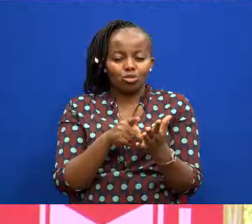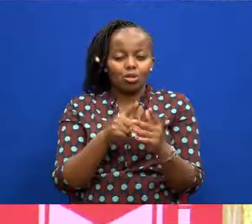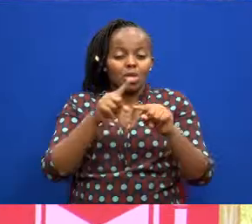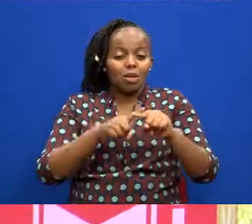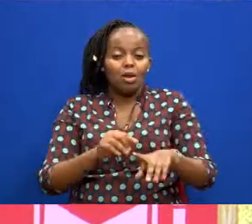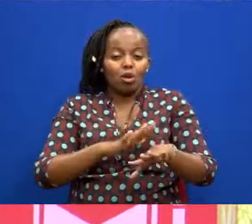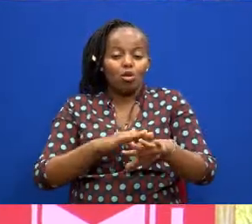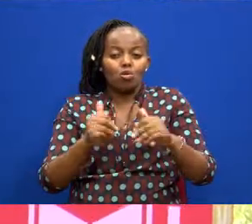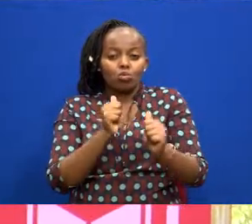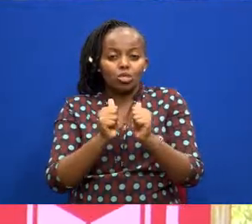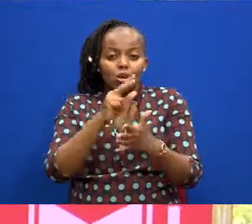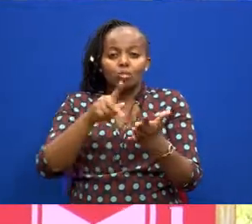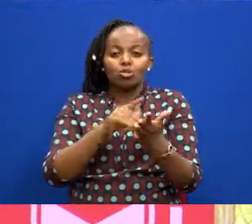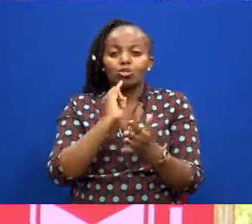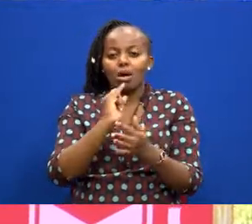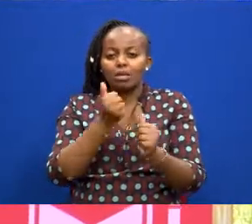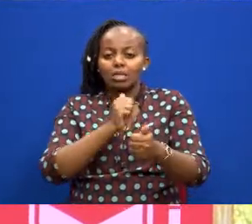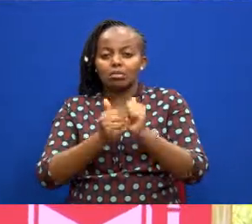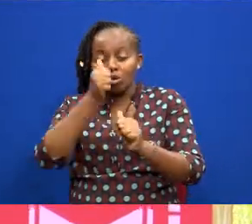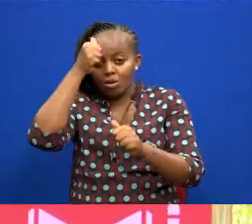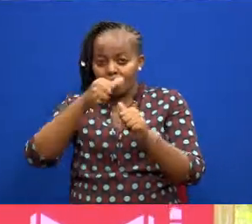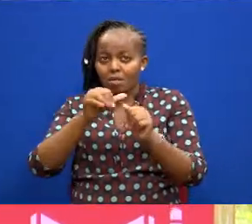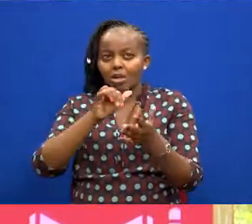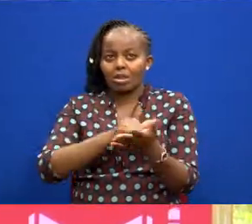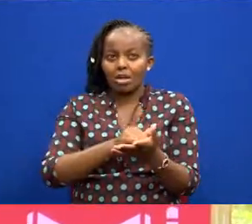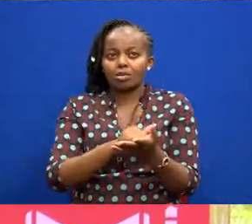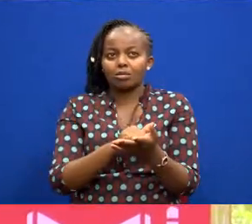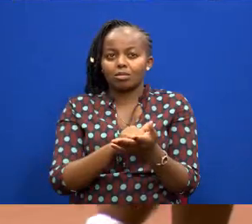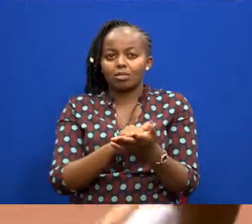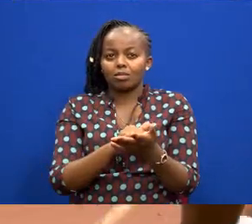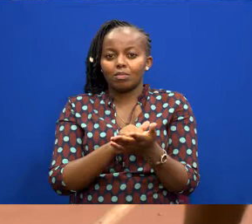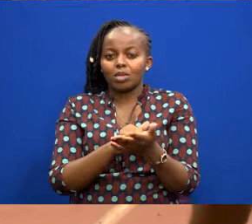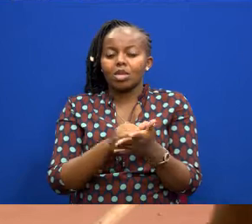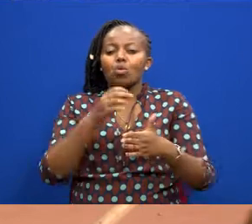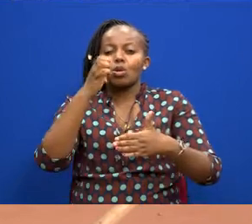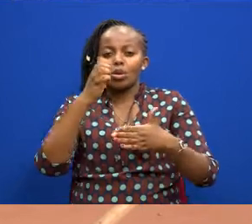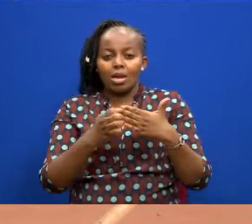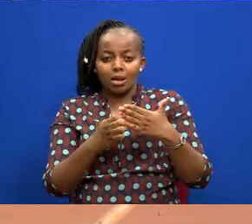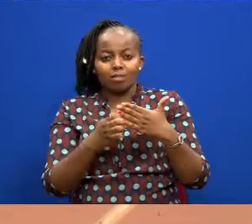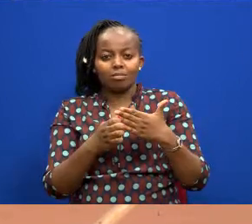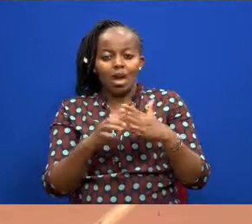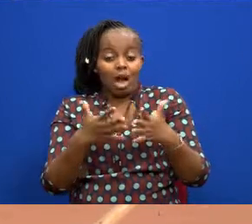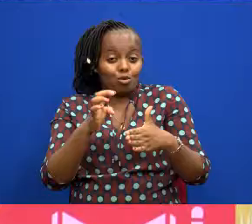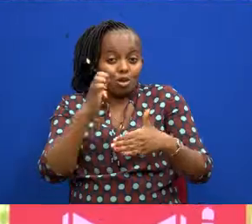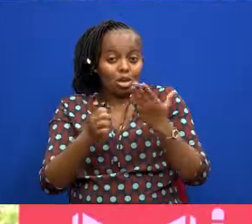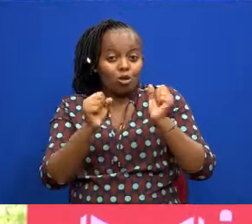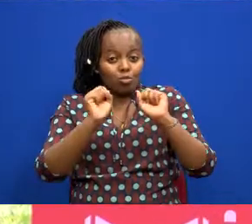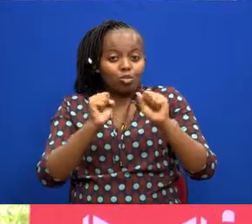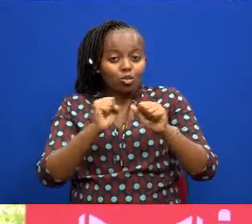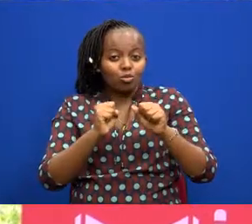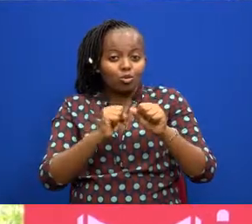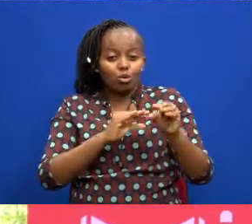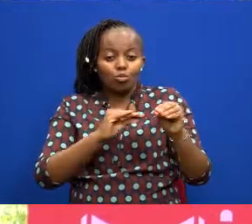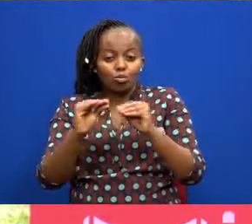which position you are in. Please just to remember that dipping your head in can give you an